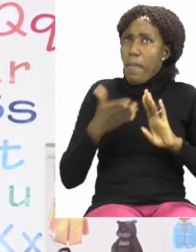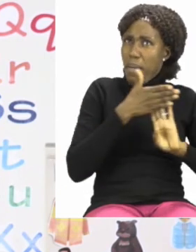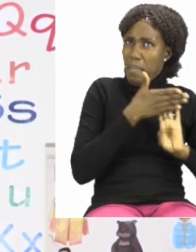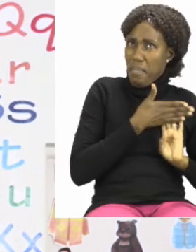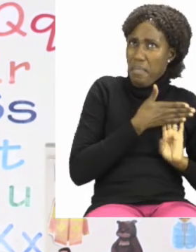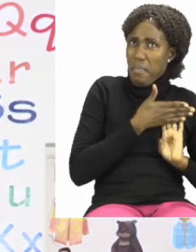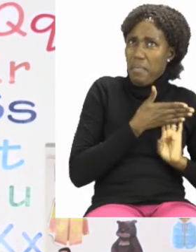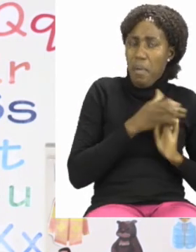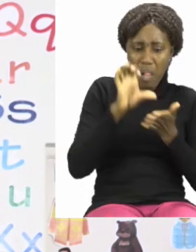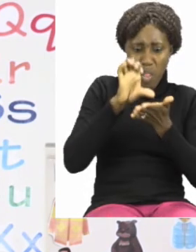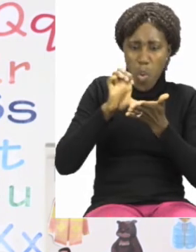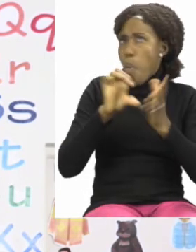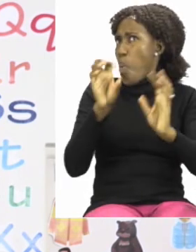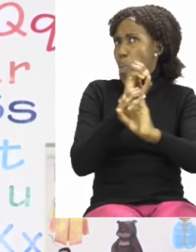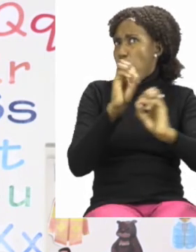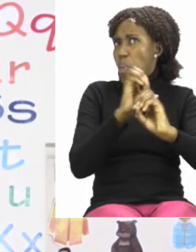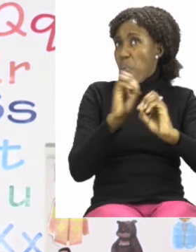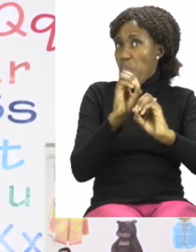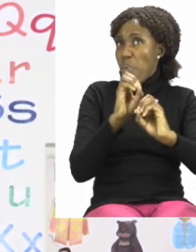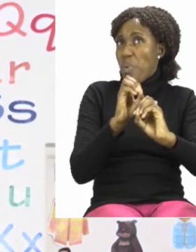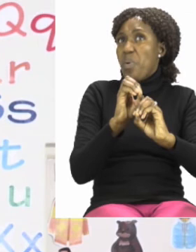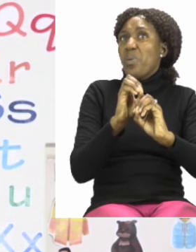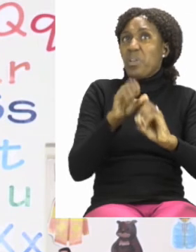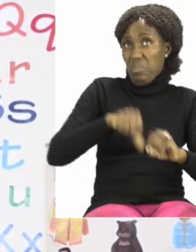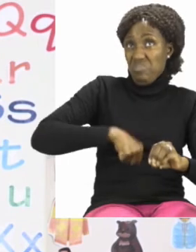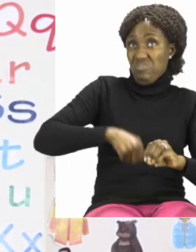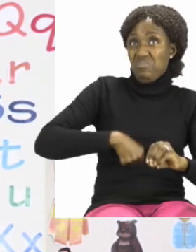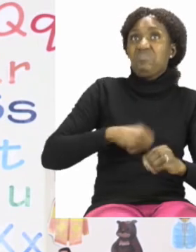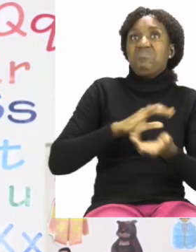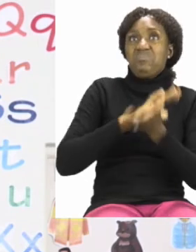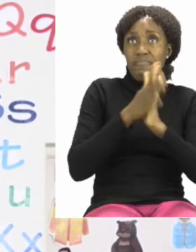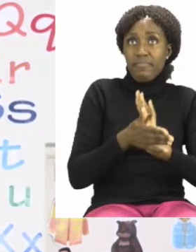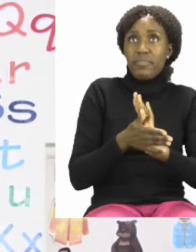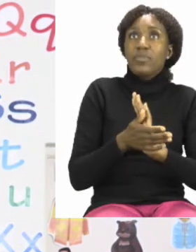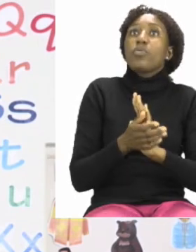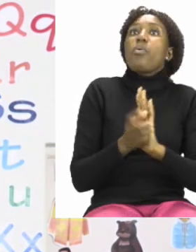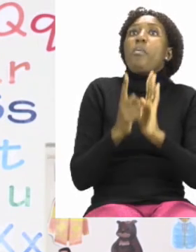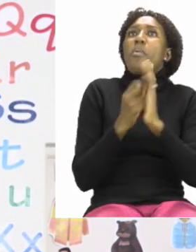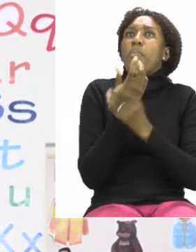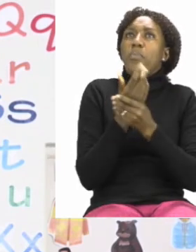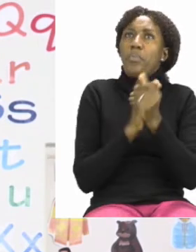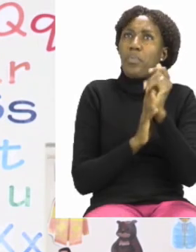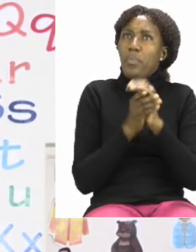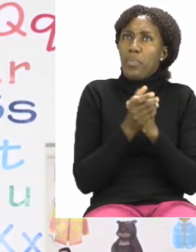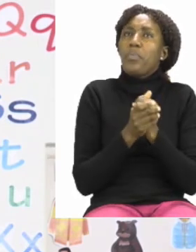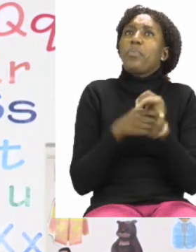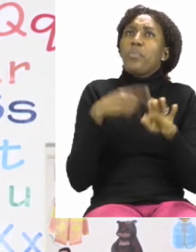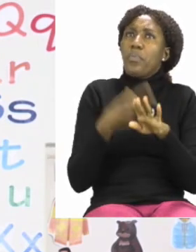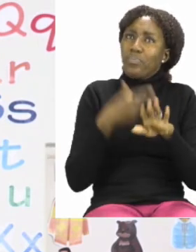from any germs that might hurt us. So, sanitize every time you are done with